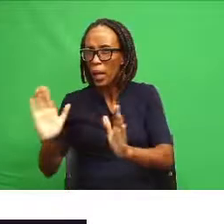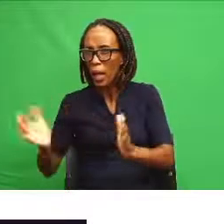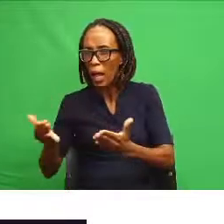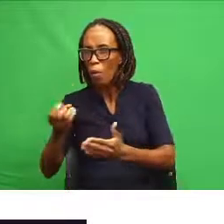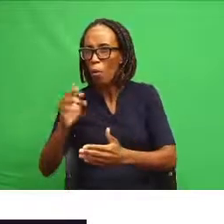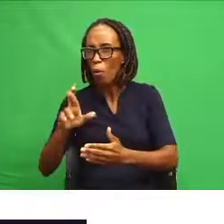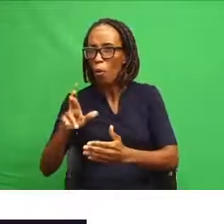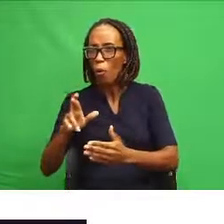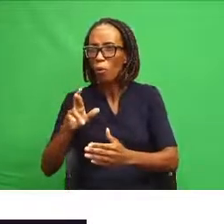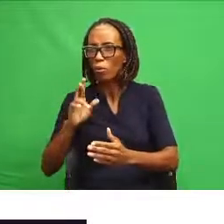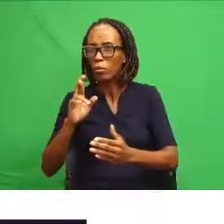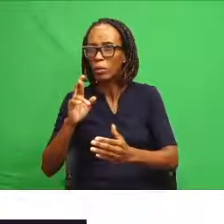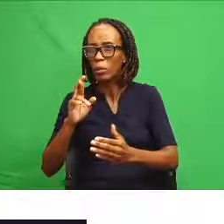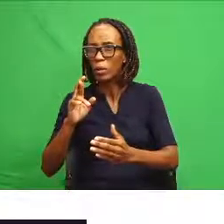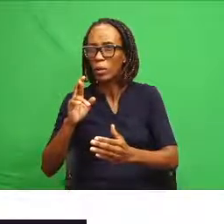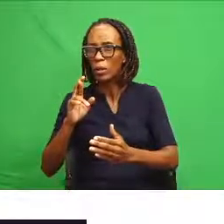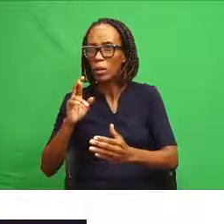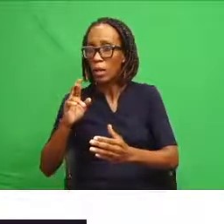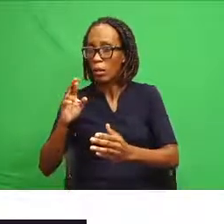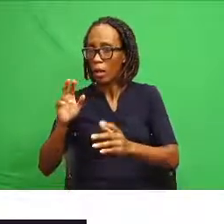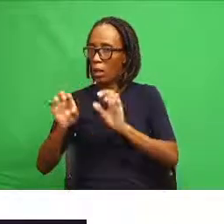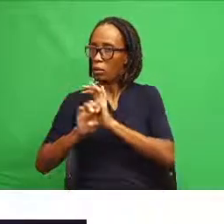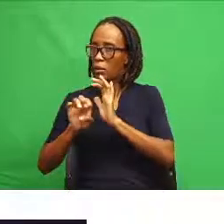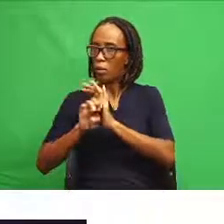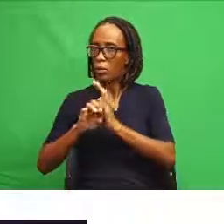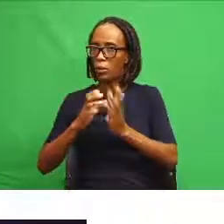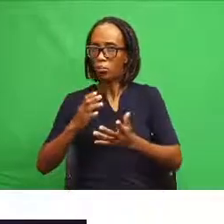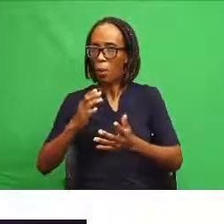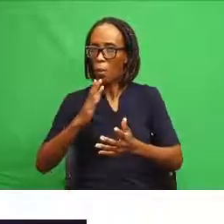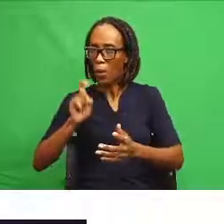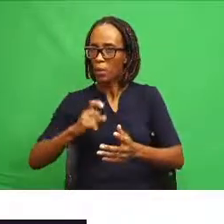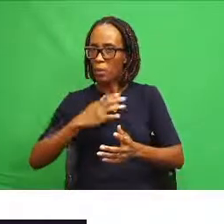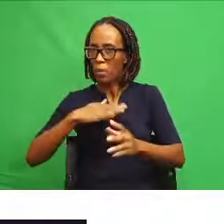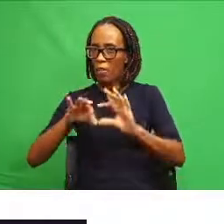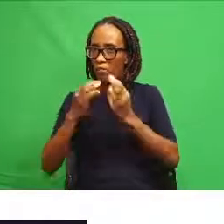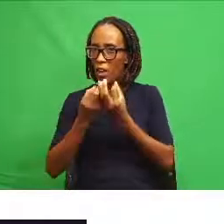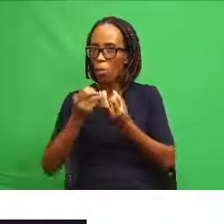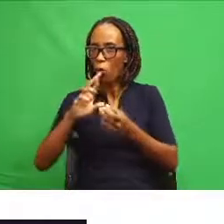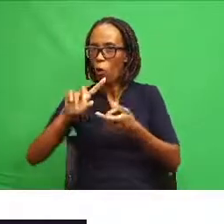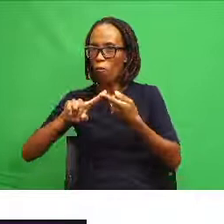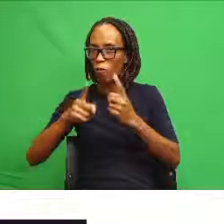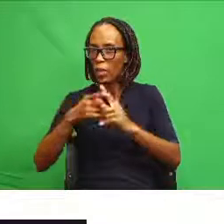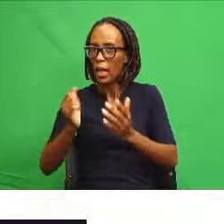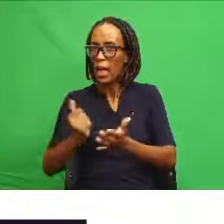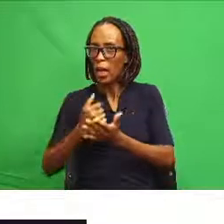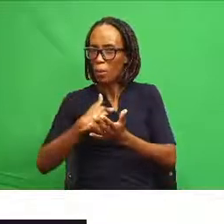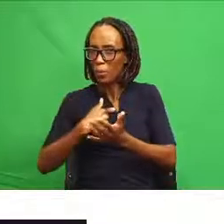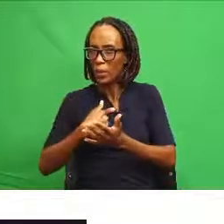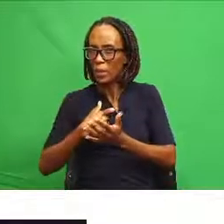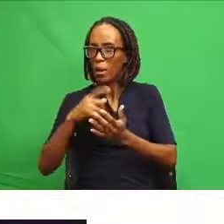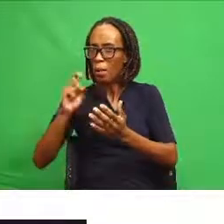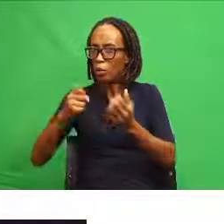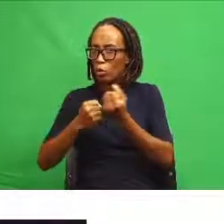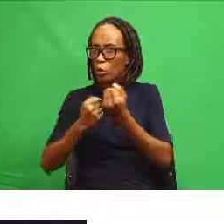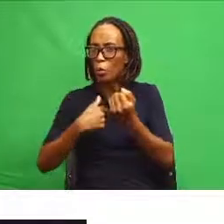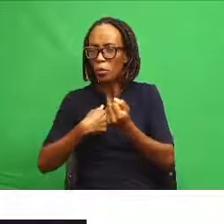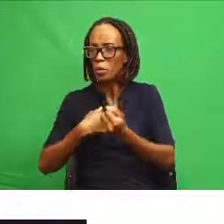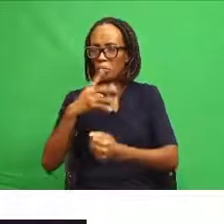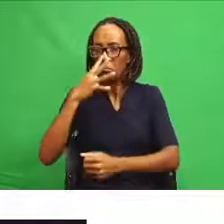relationship where there is an expectation of trust which causes harm or distress to an older